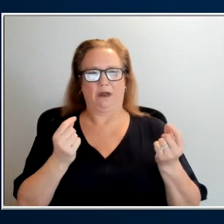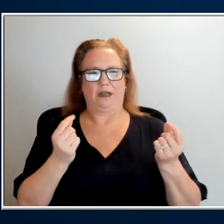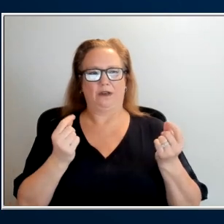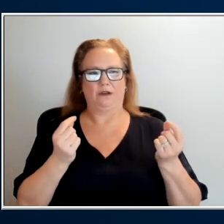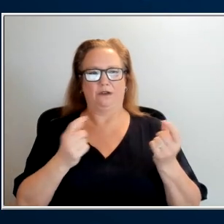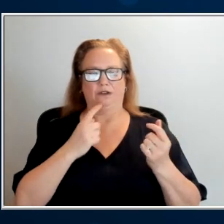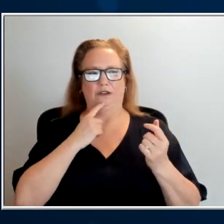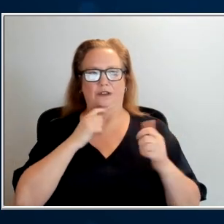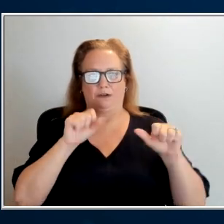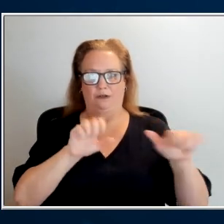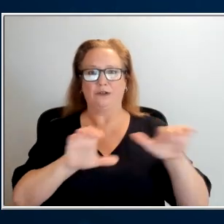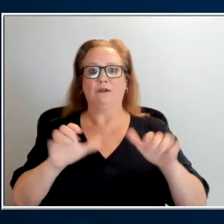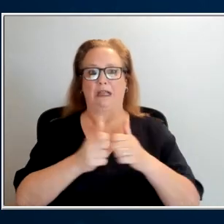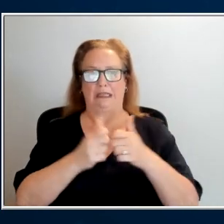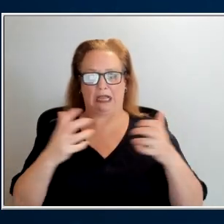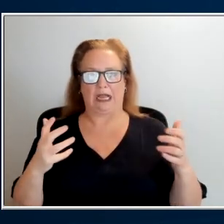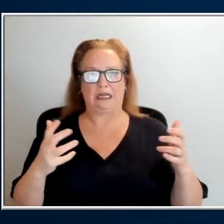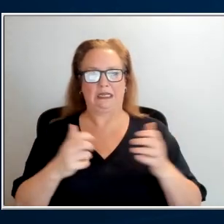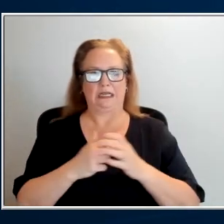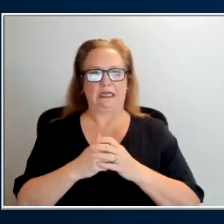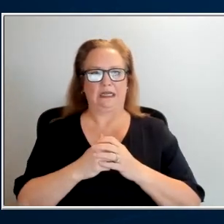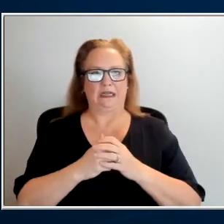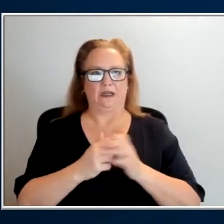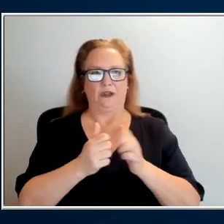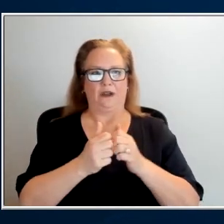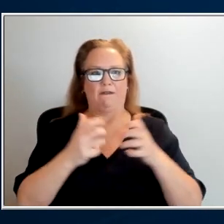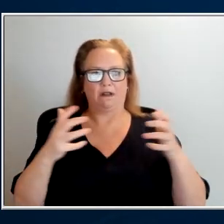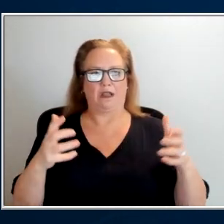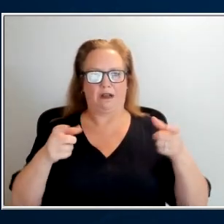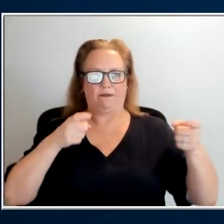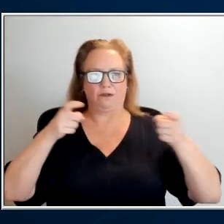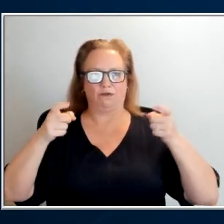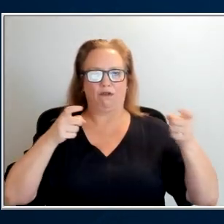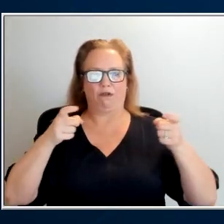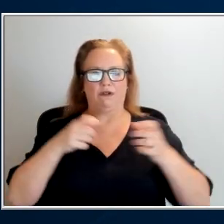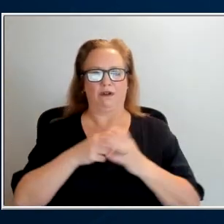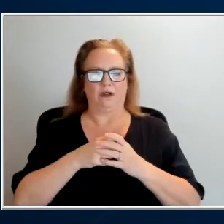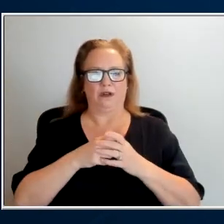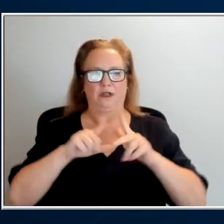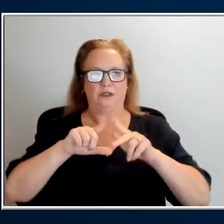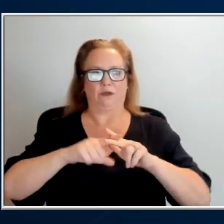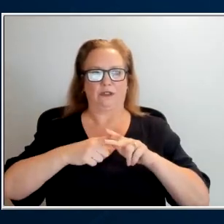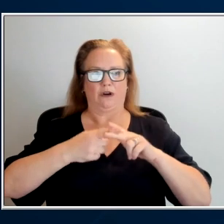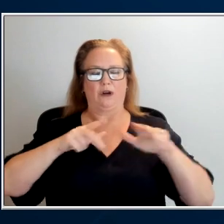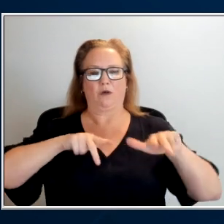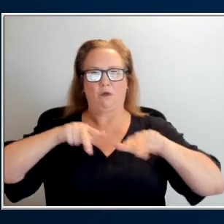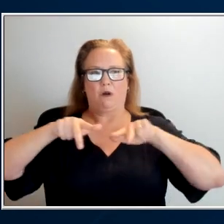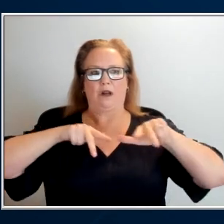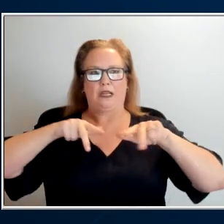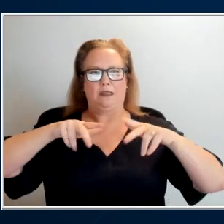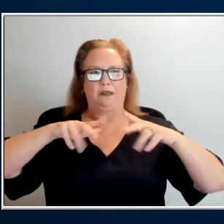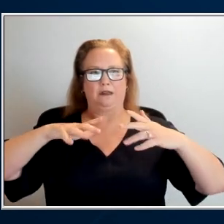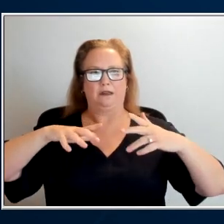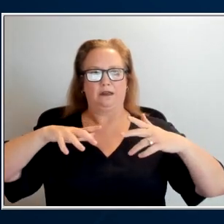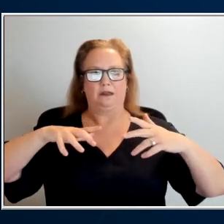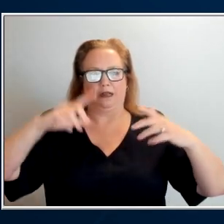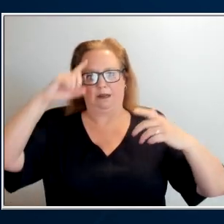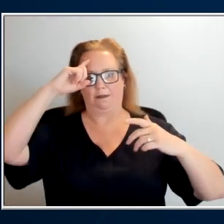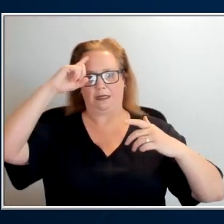can do a lot. You have a lot of control here. And so we started walking through mentally, those things that I